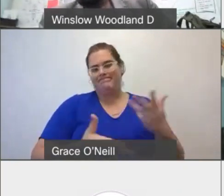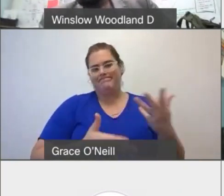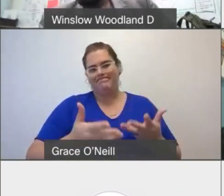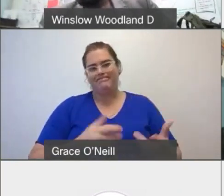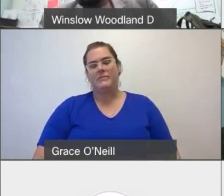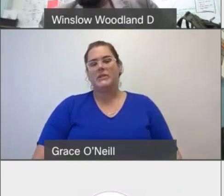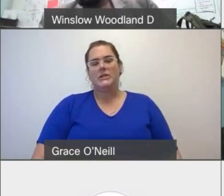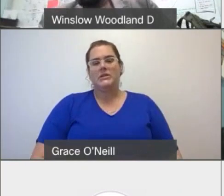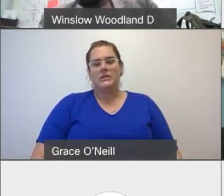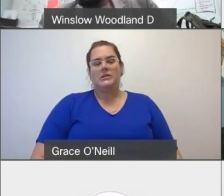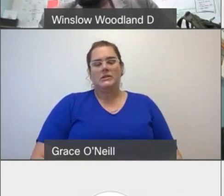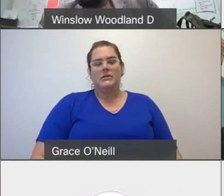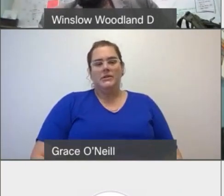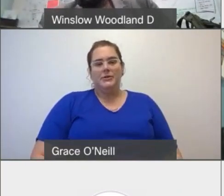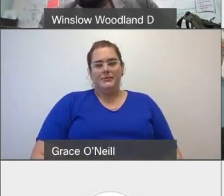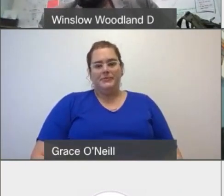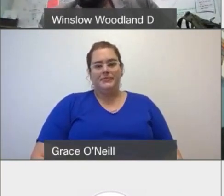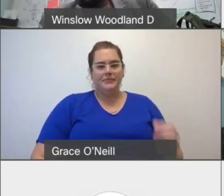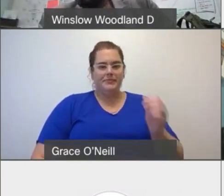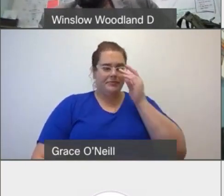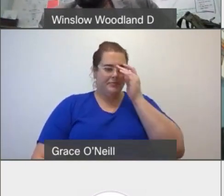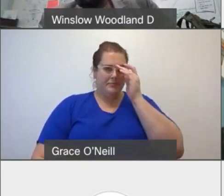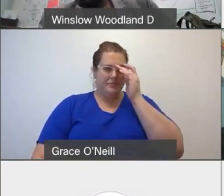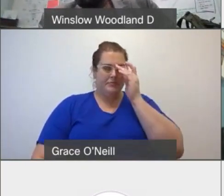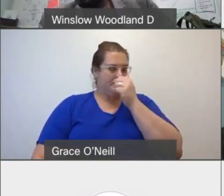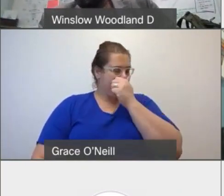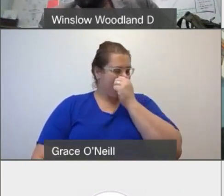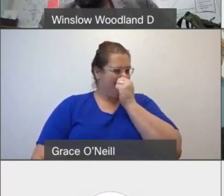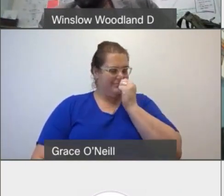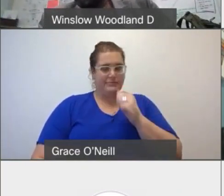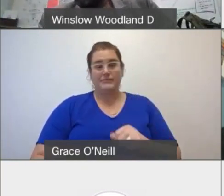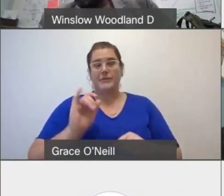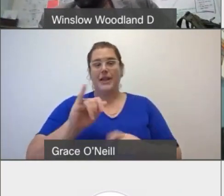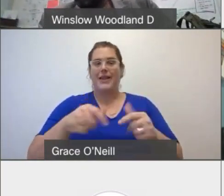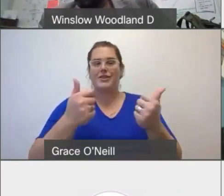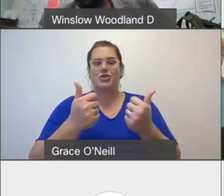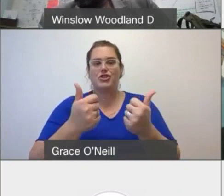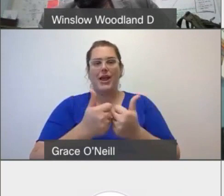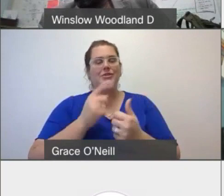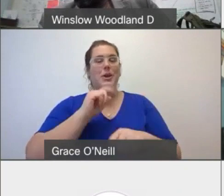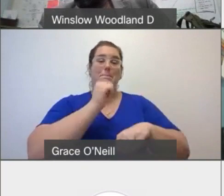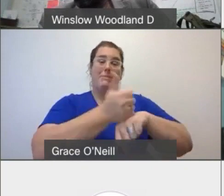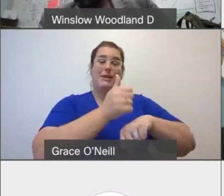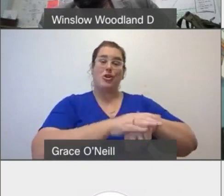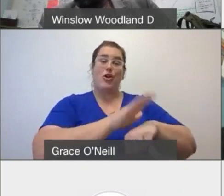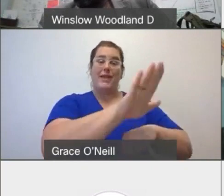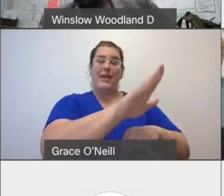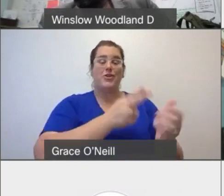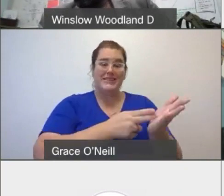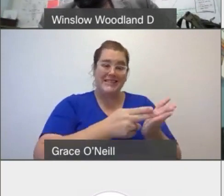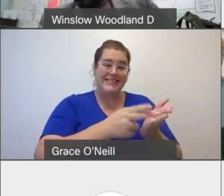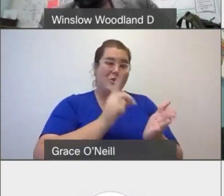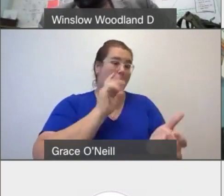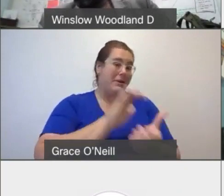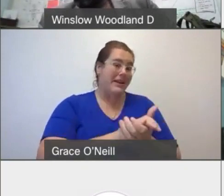be how that request based on their sincerely held belief is then vetted. And we